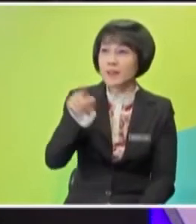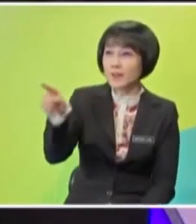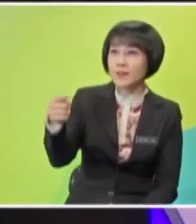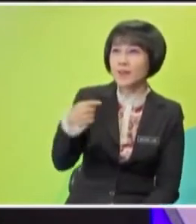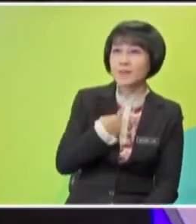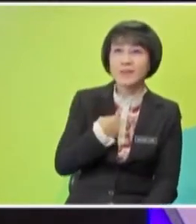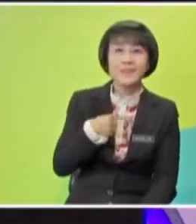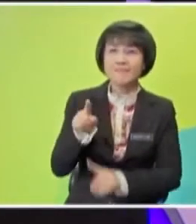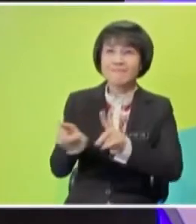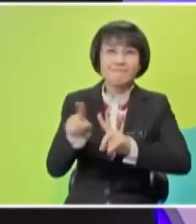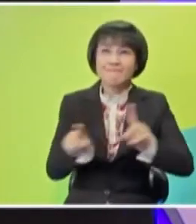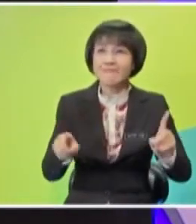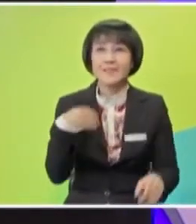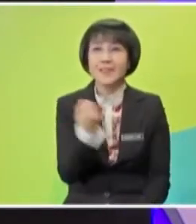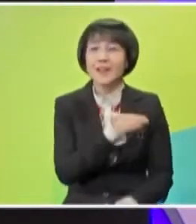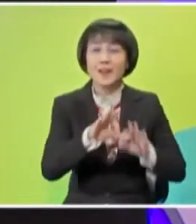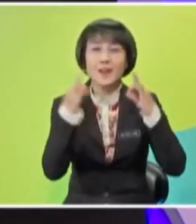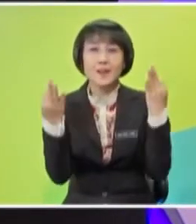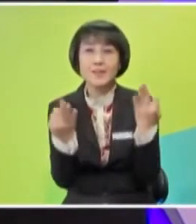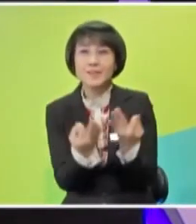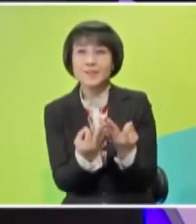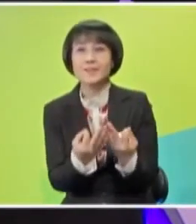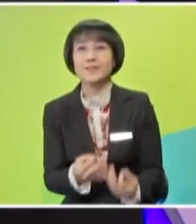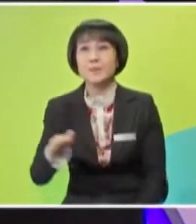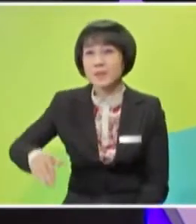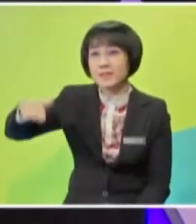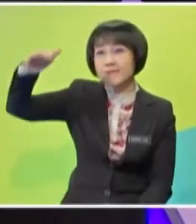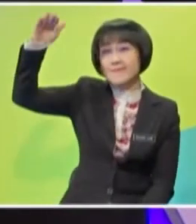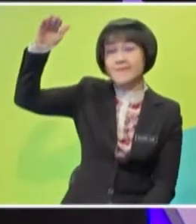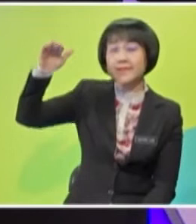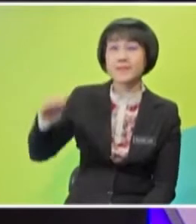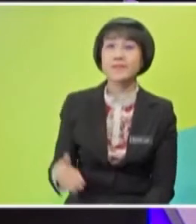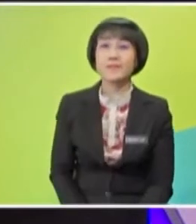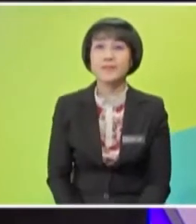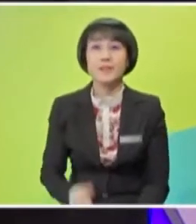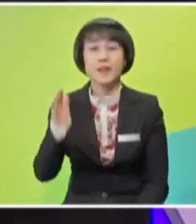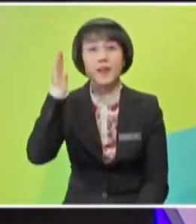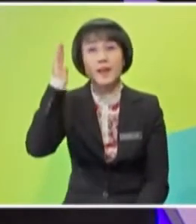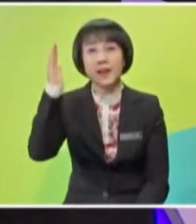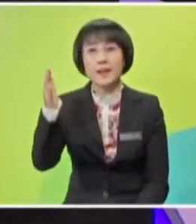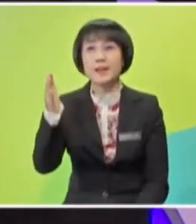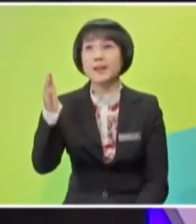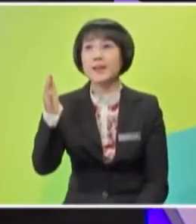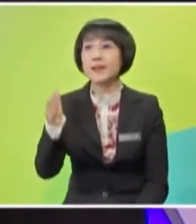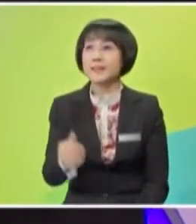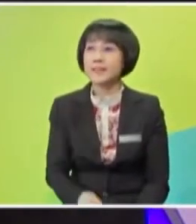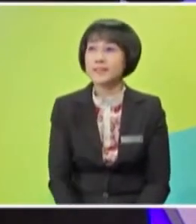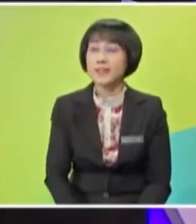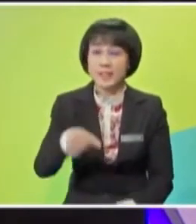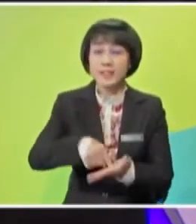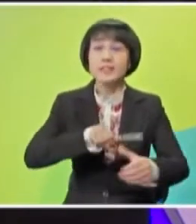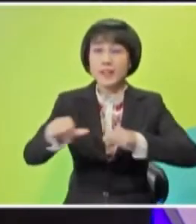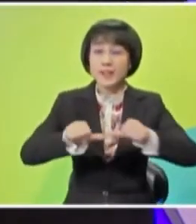our family is going to affect how we are going to think. That's so by doing this activity, we are giving them like